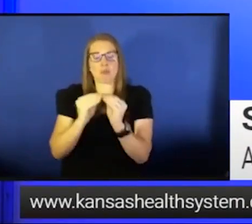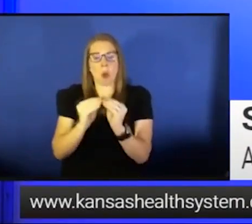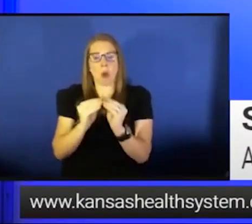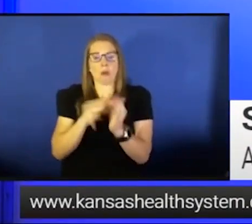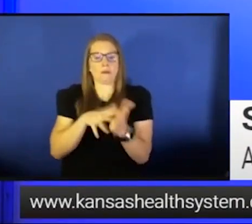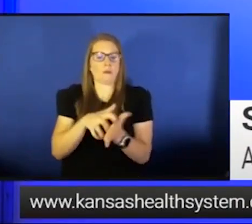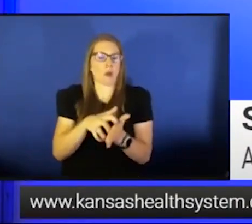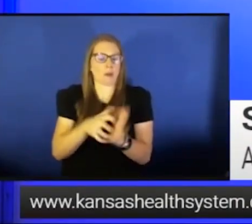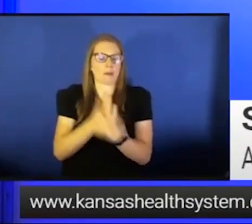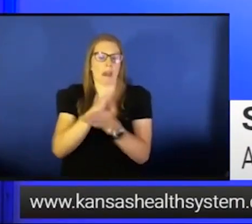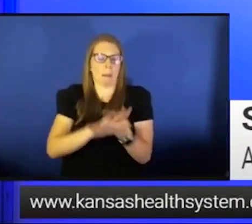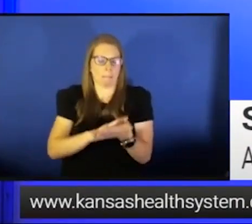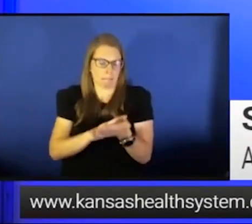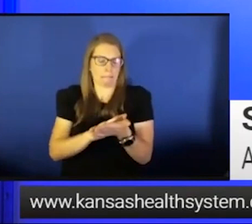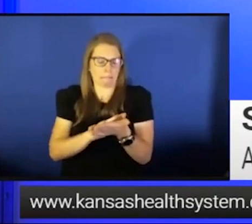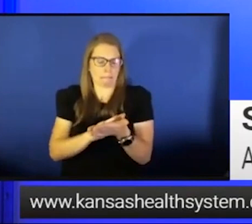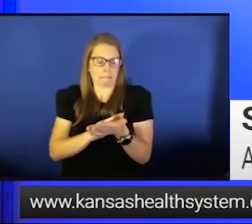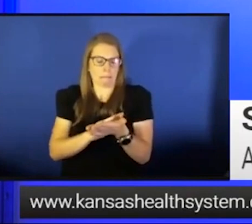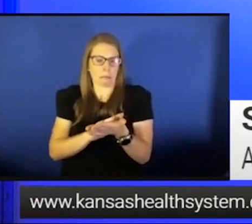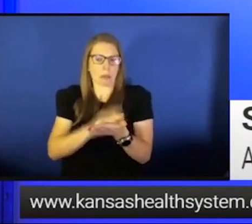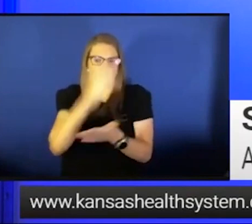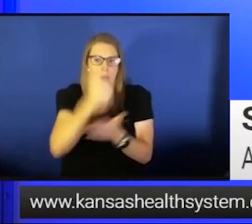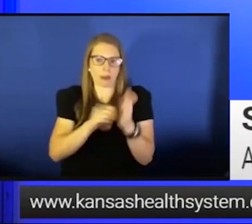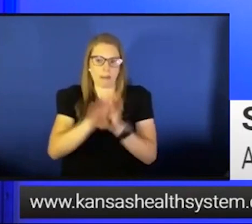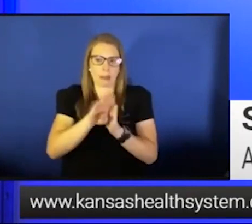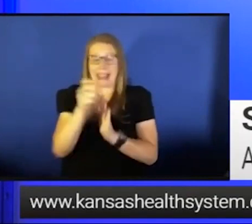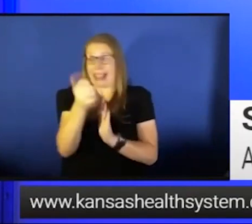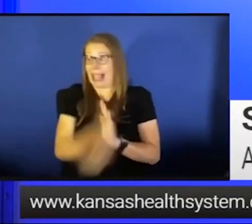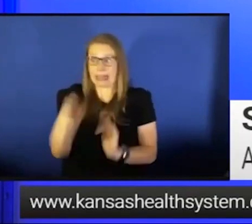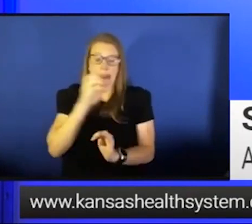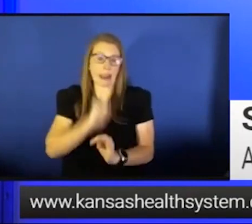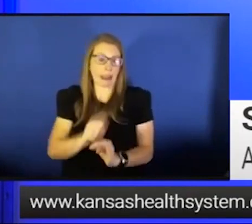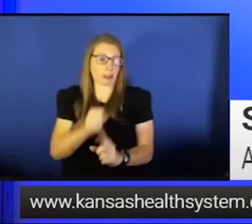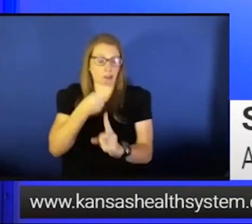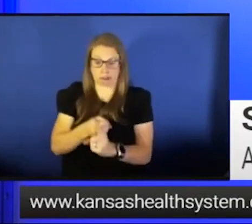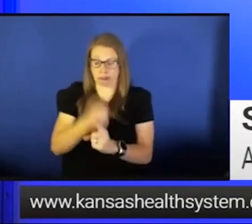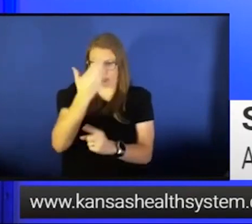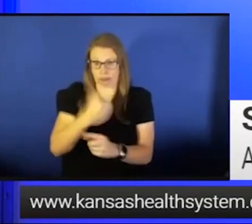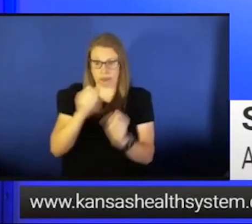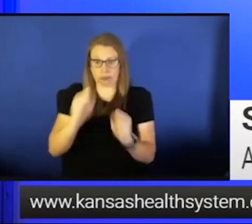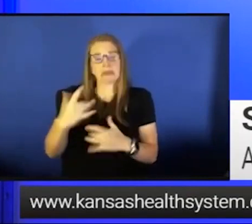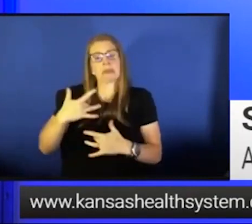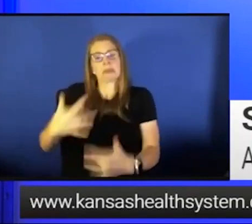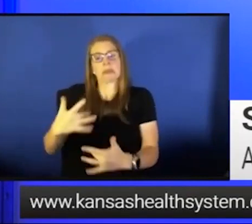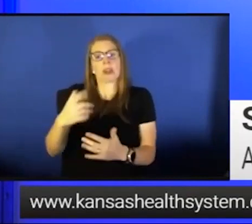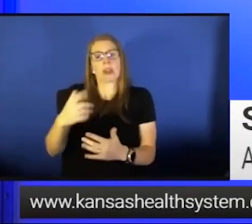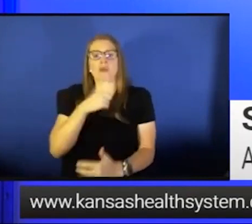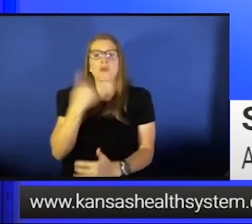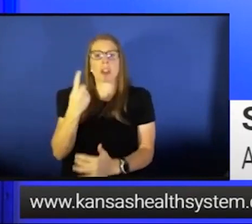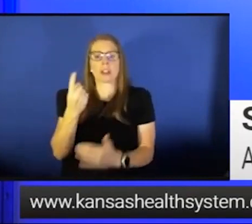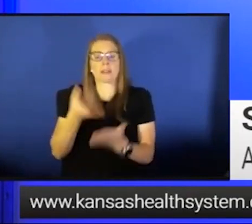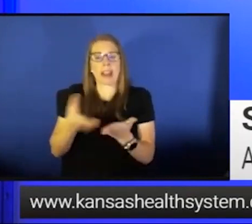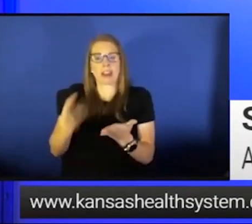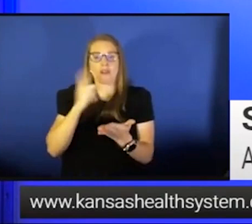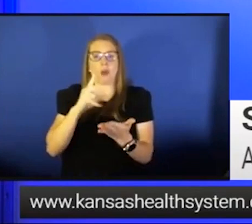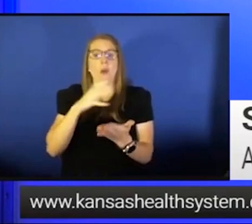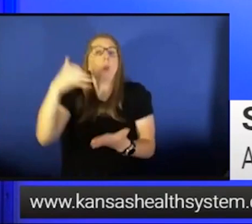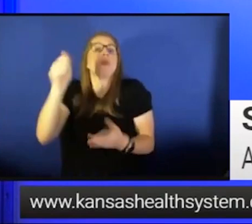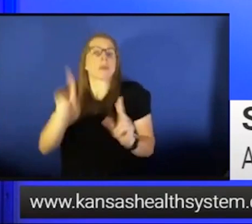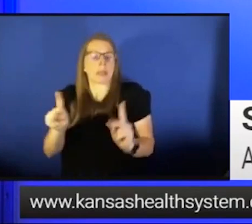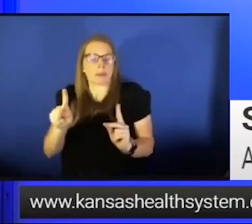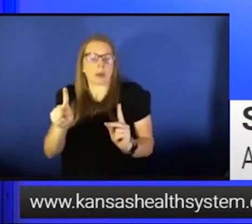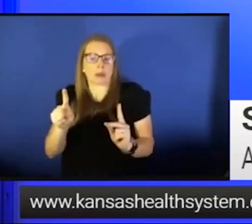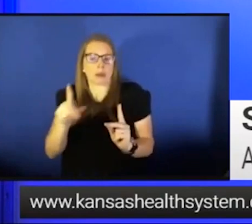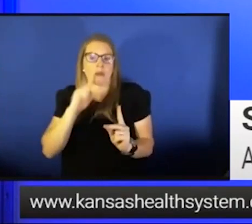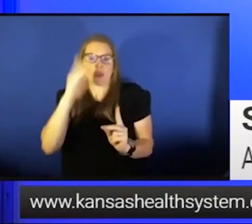getting a stroke. But at any age, people can have a stroke. Kind of the more typical risk factors for stroke in older people are